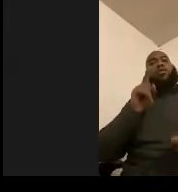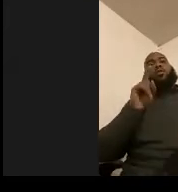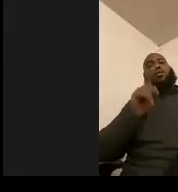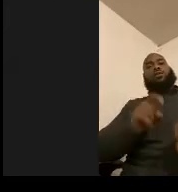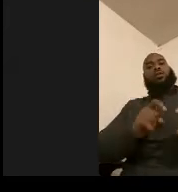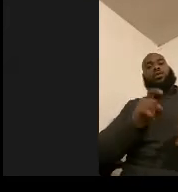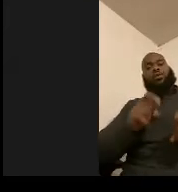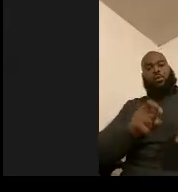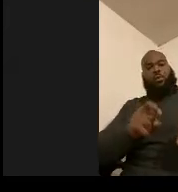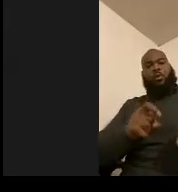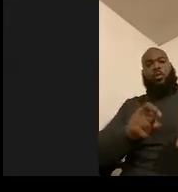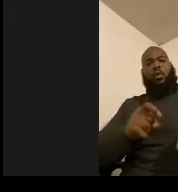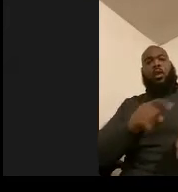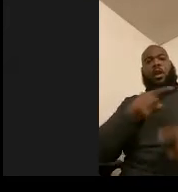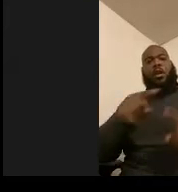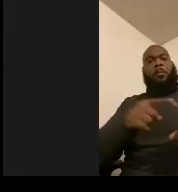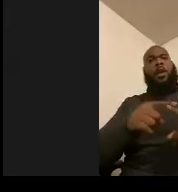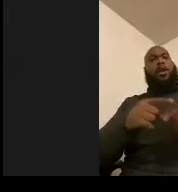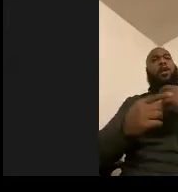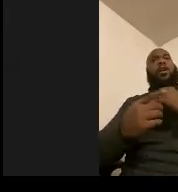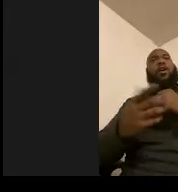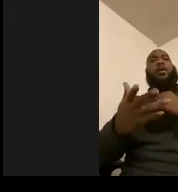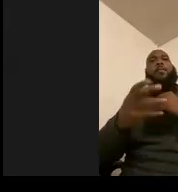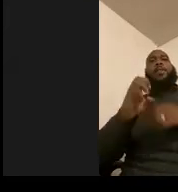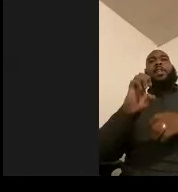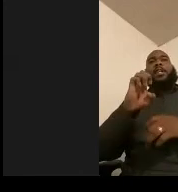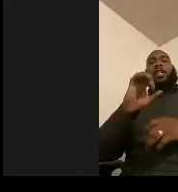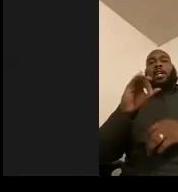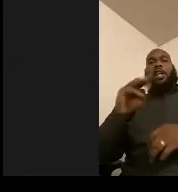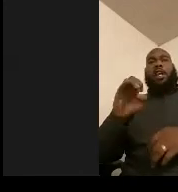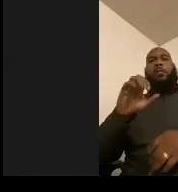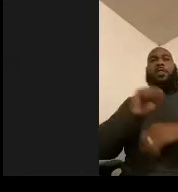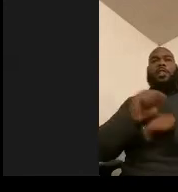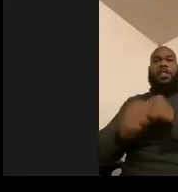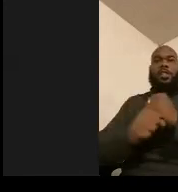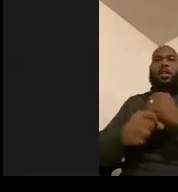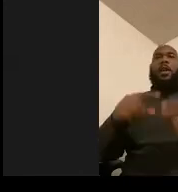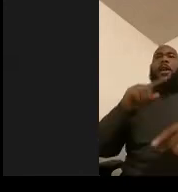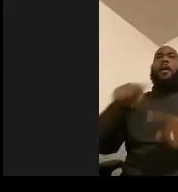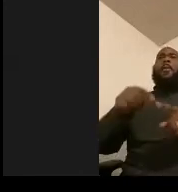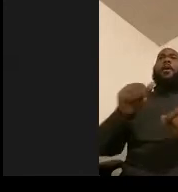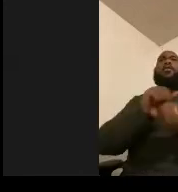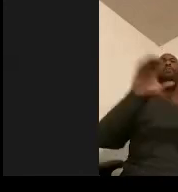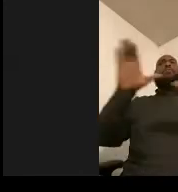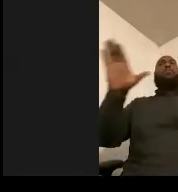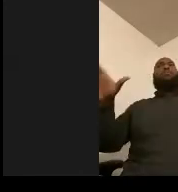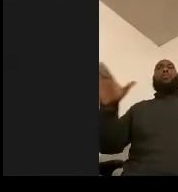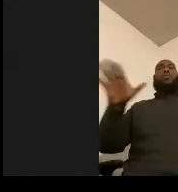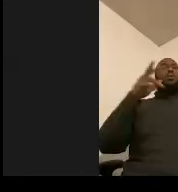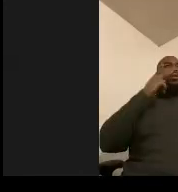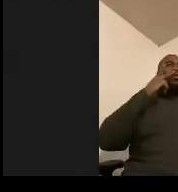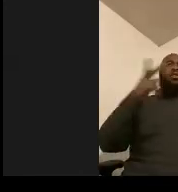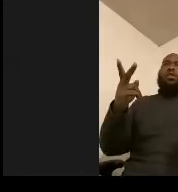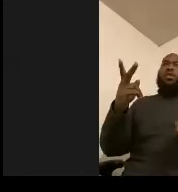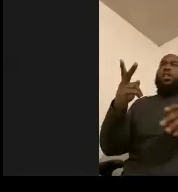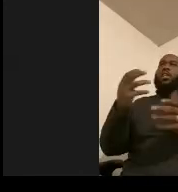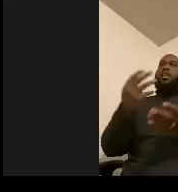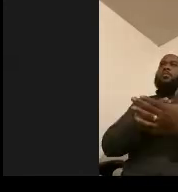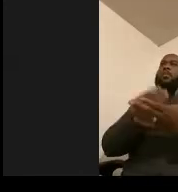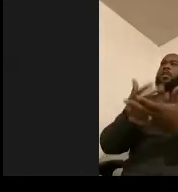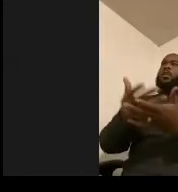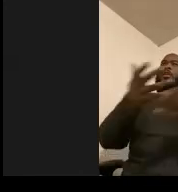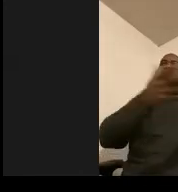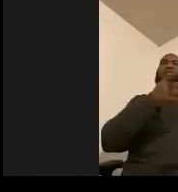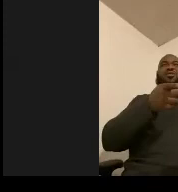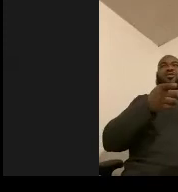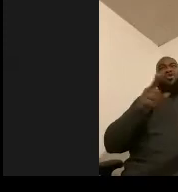about the whole economic system, about a broader distribution of wealth. You begin to question the capitalist economy,